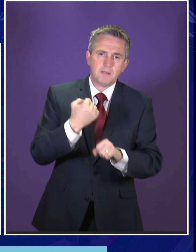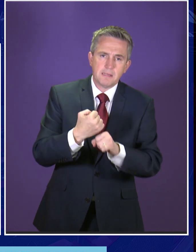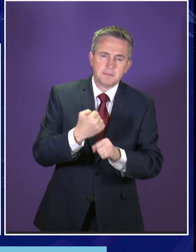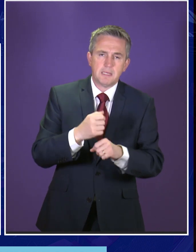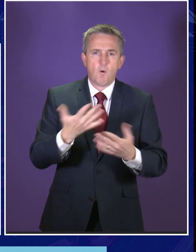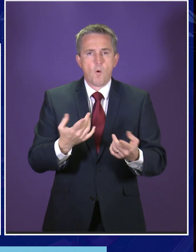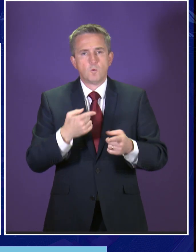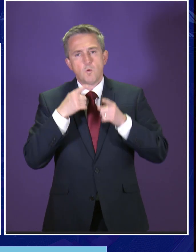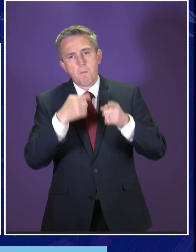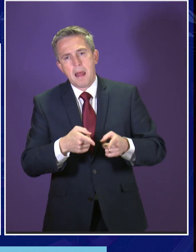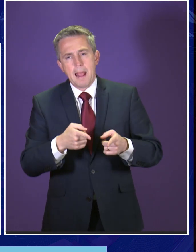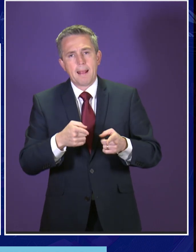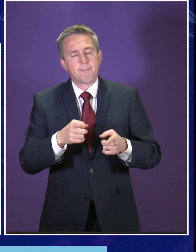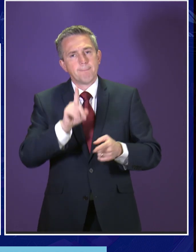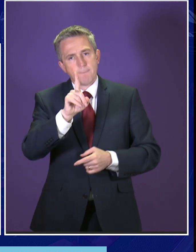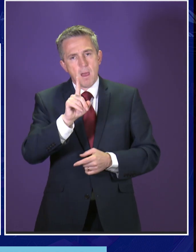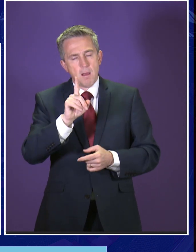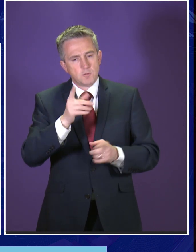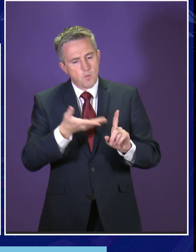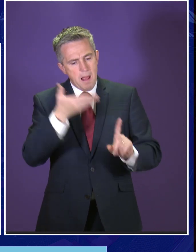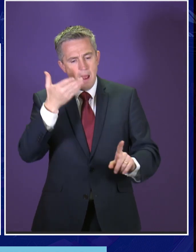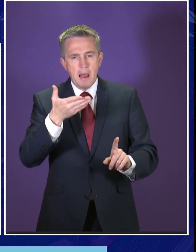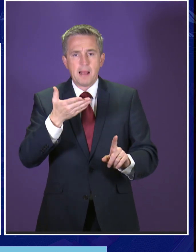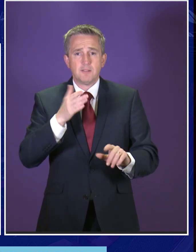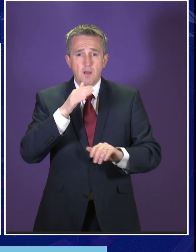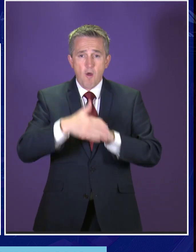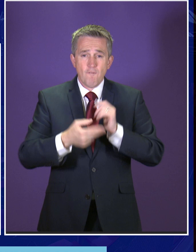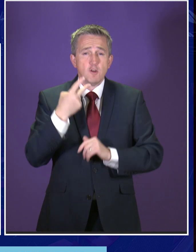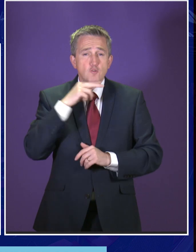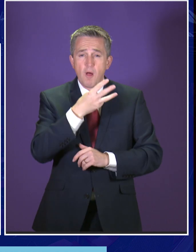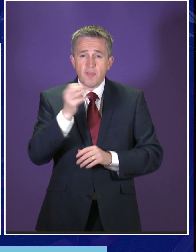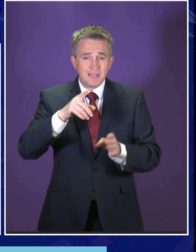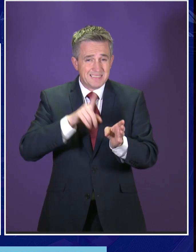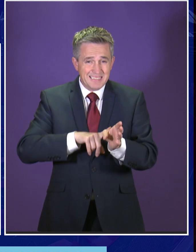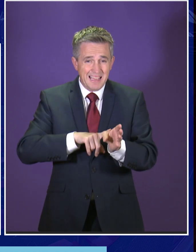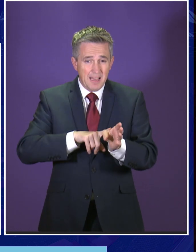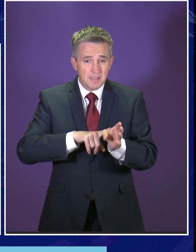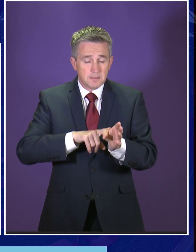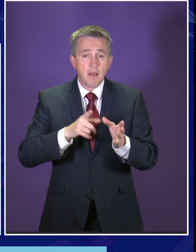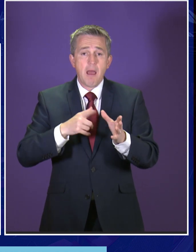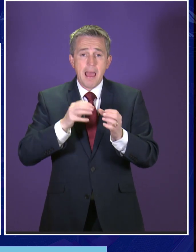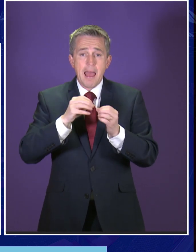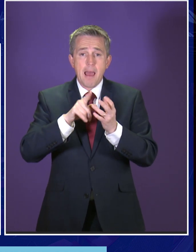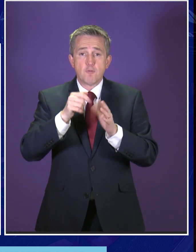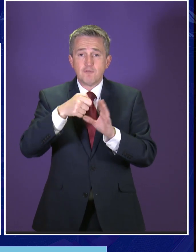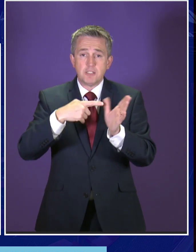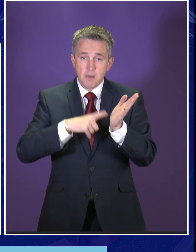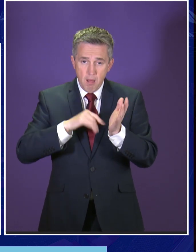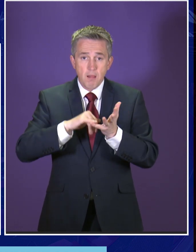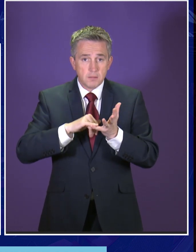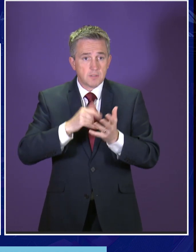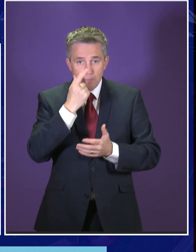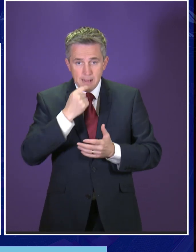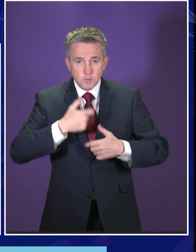of blame, but to highlight the resilience of a culture that through 230 years of this denial has been able to deliver to me and